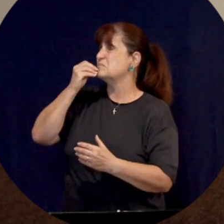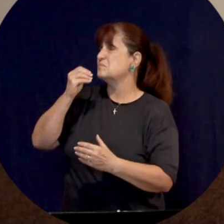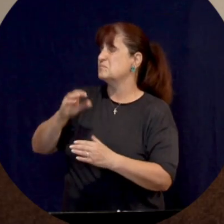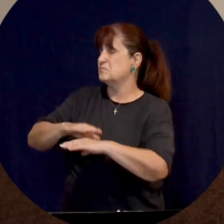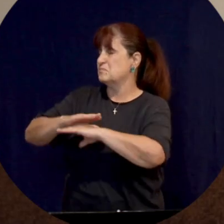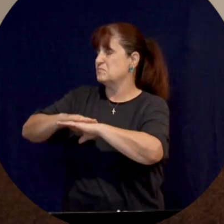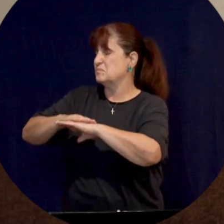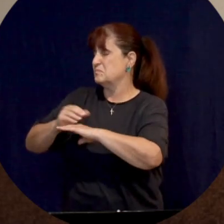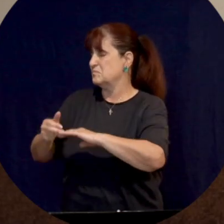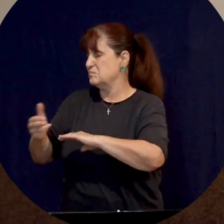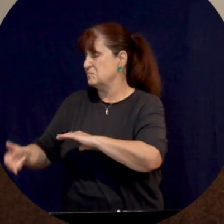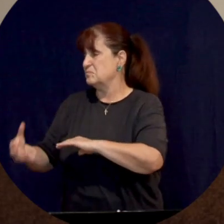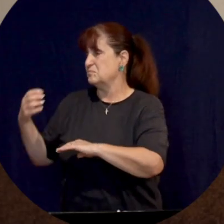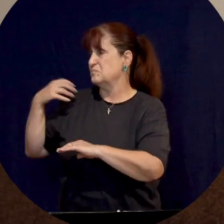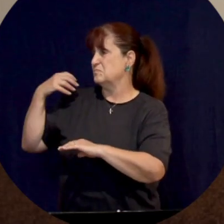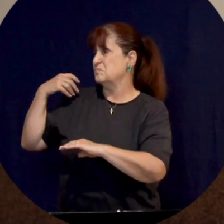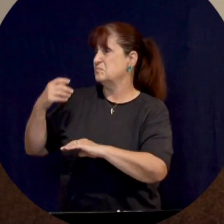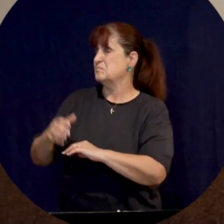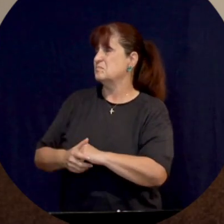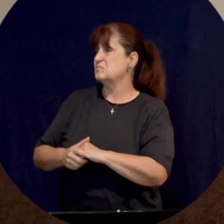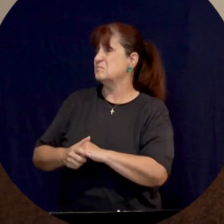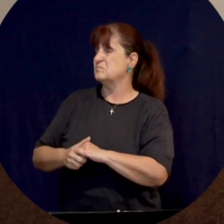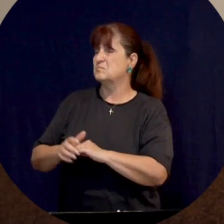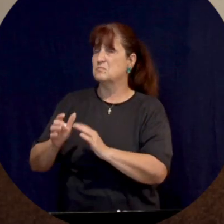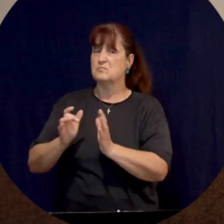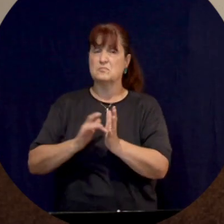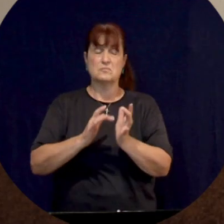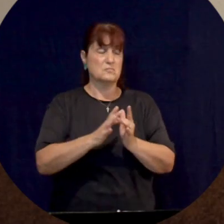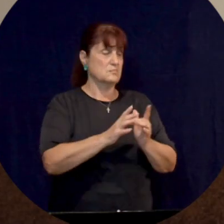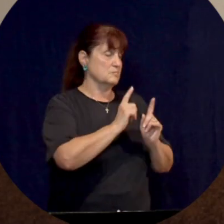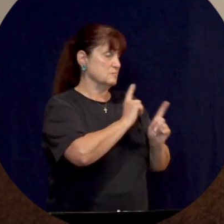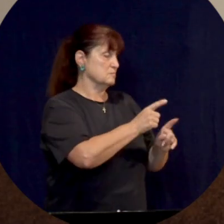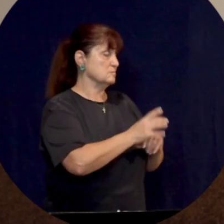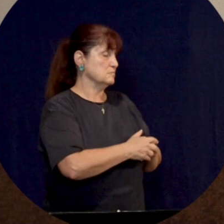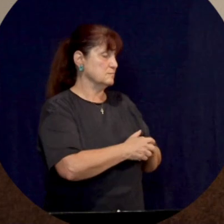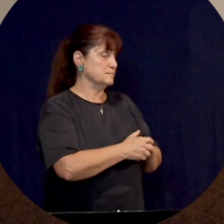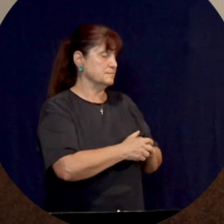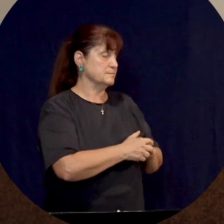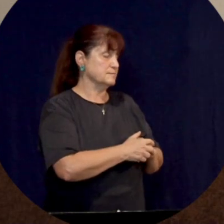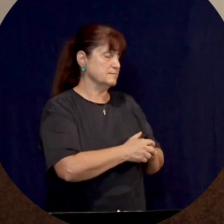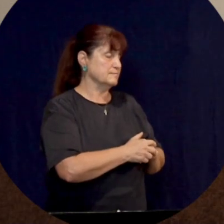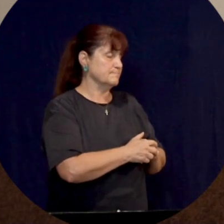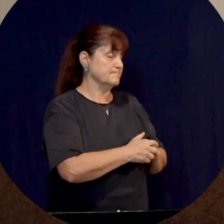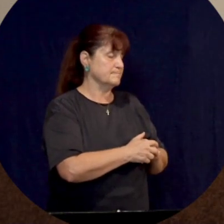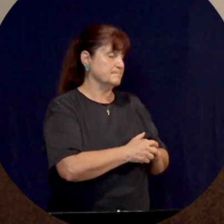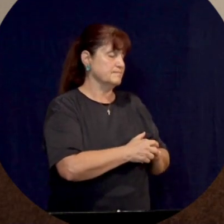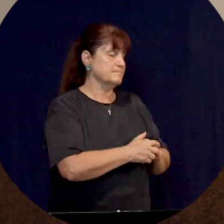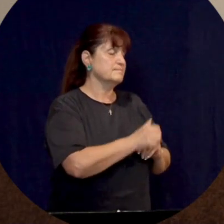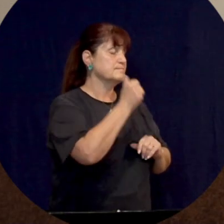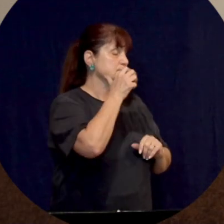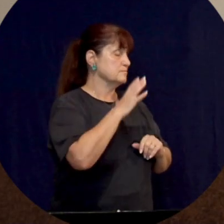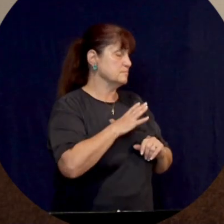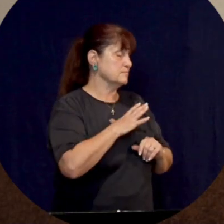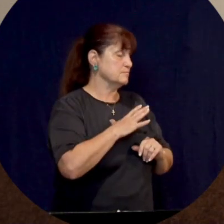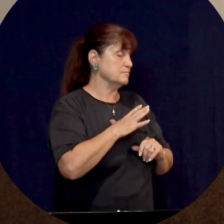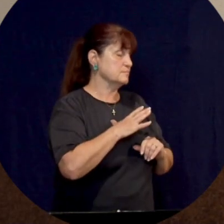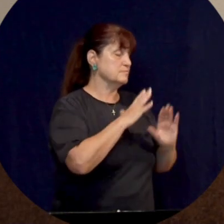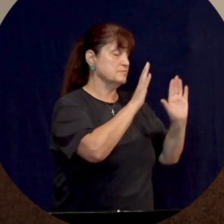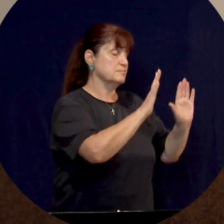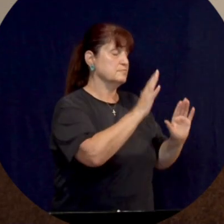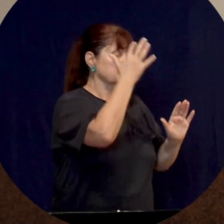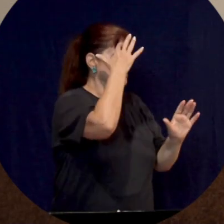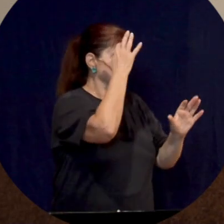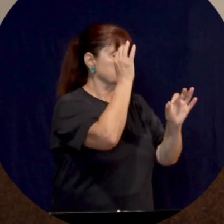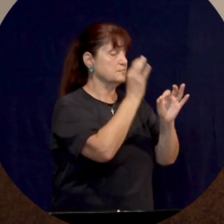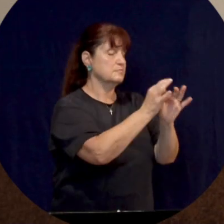of their masters." Then Jesus said to her in reply, "O woman, great is your